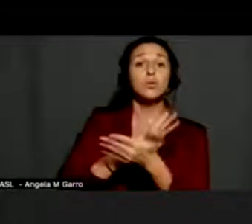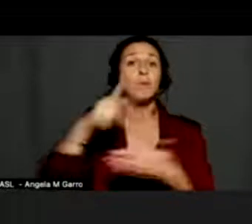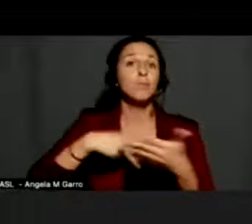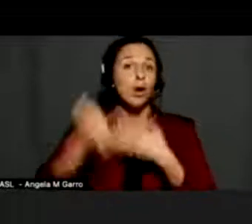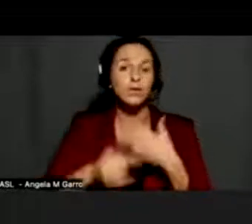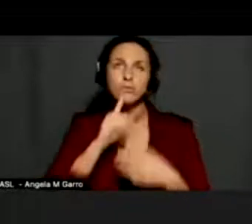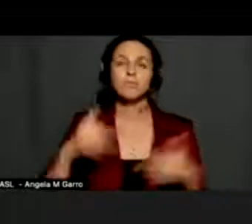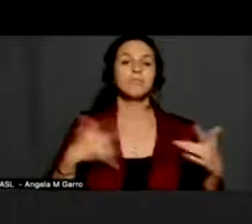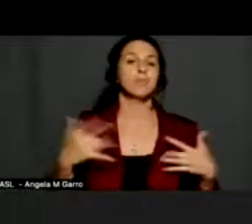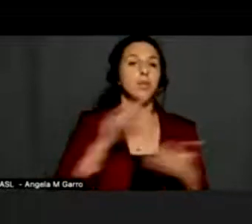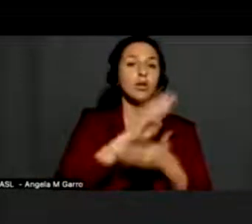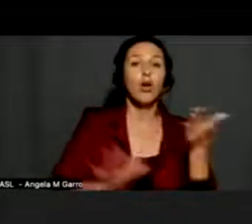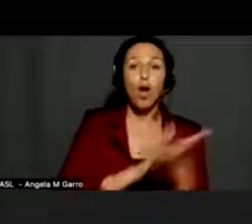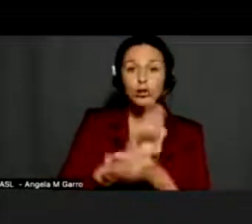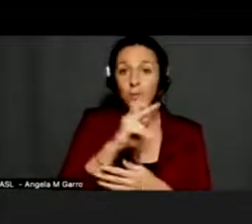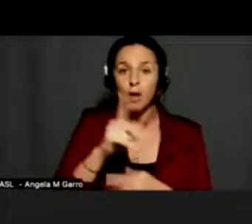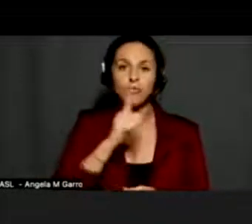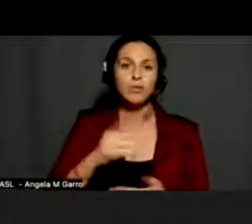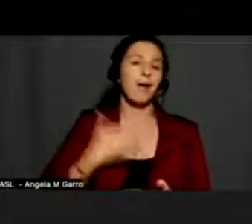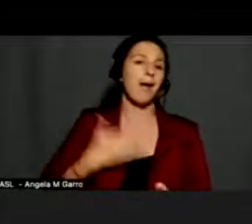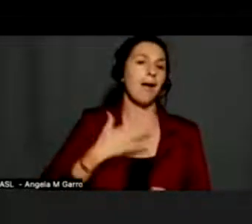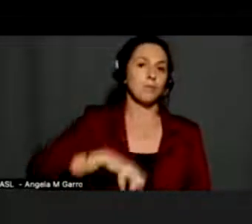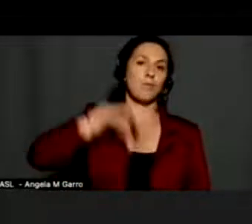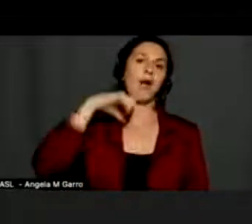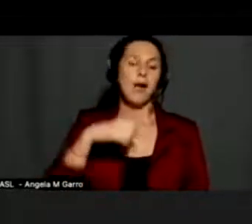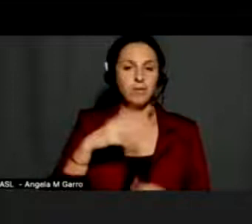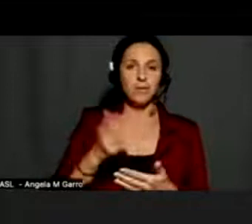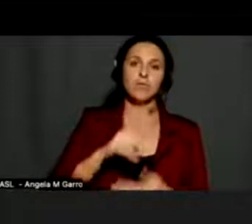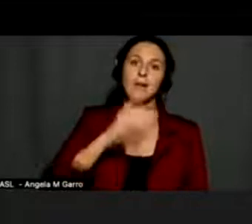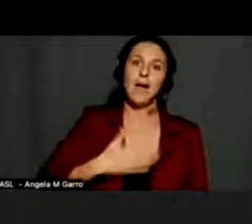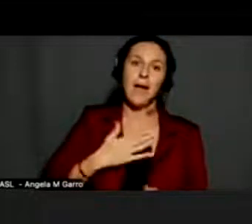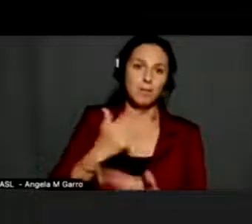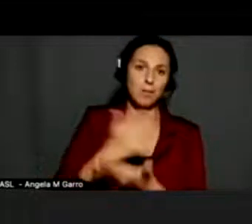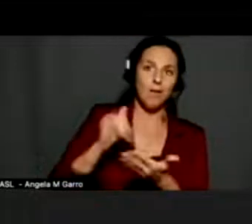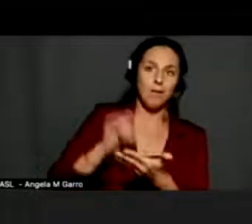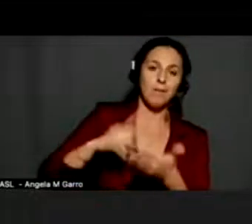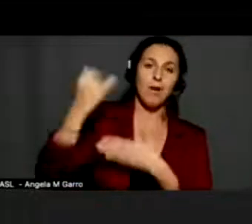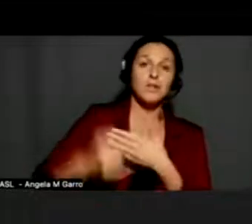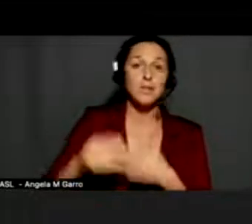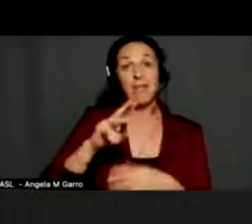and College Park is happy to be proud of that project, happy to be part of the project. And